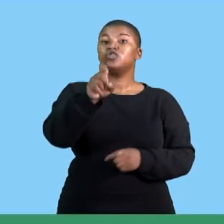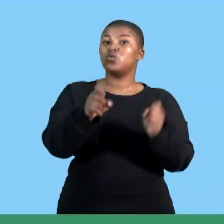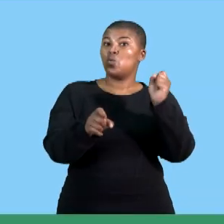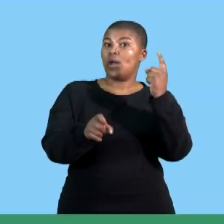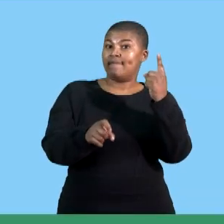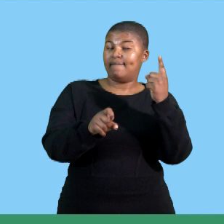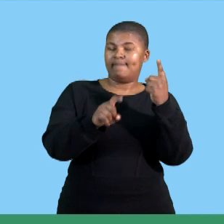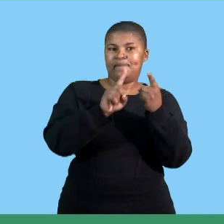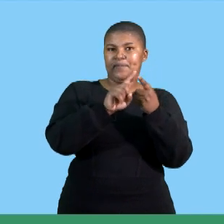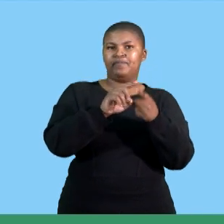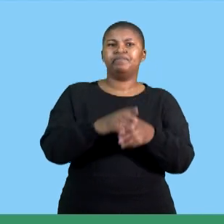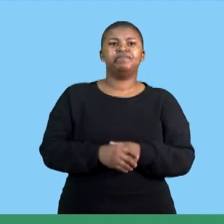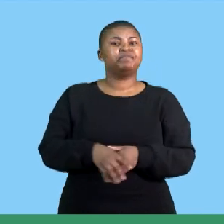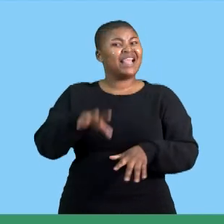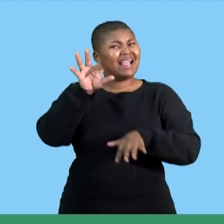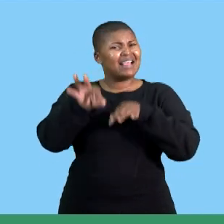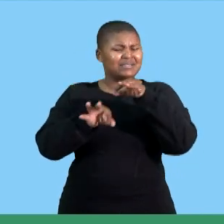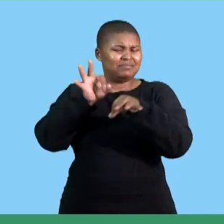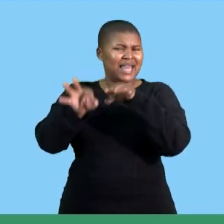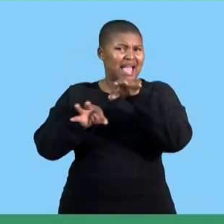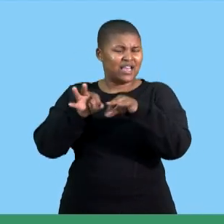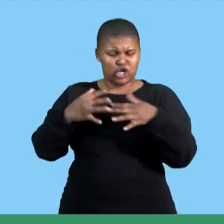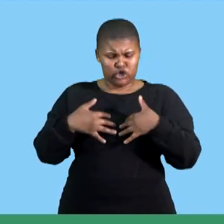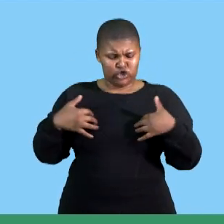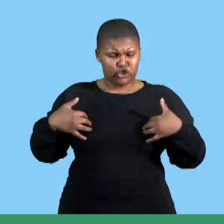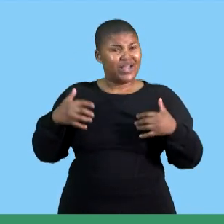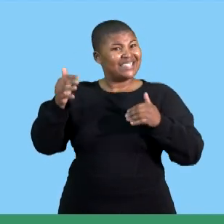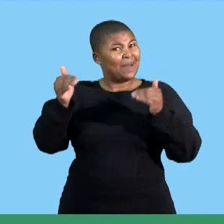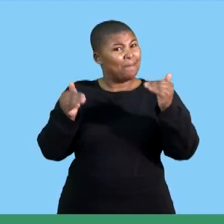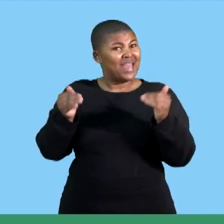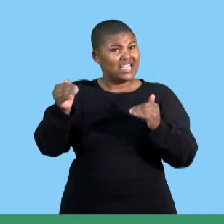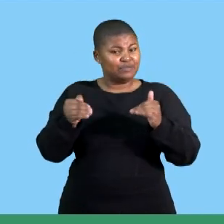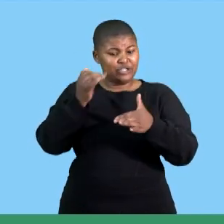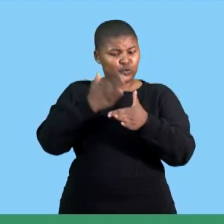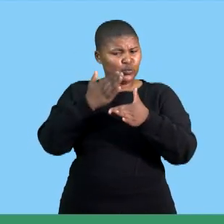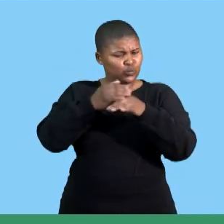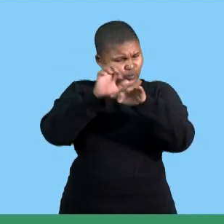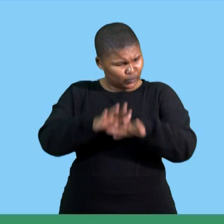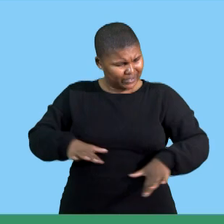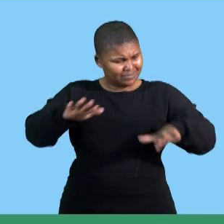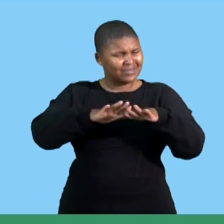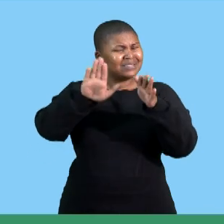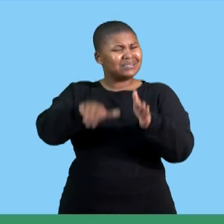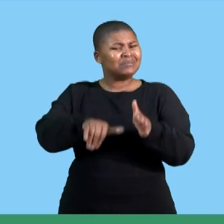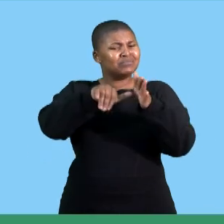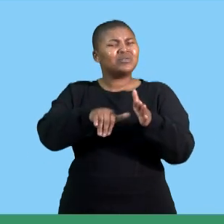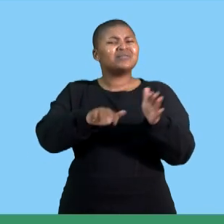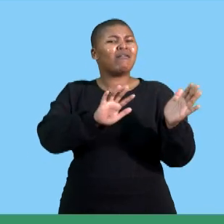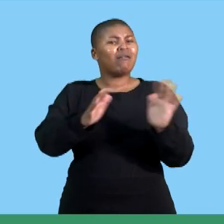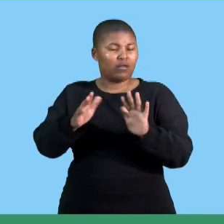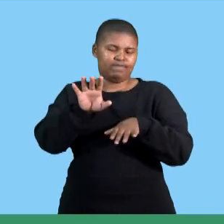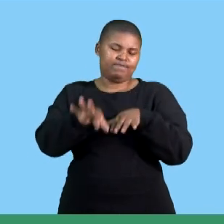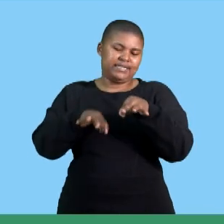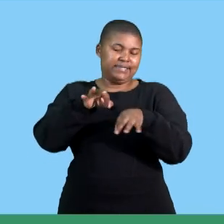first question says, explain the importance of stress management in the workplace. Now